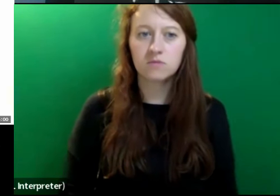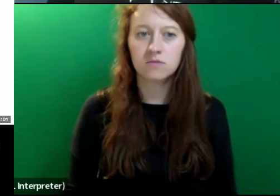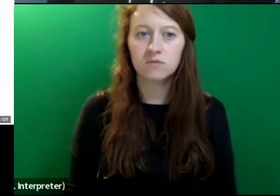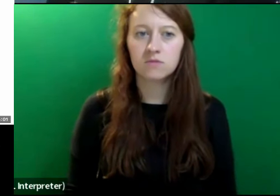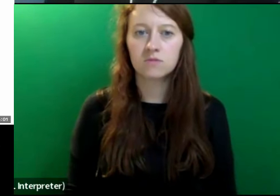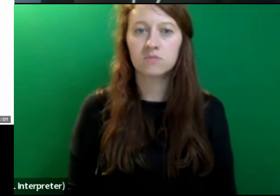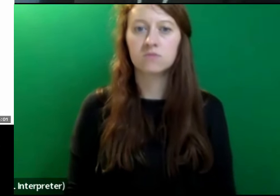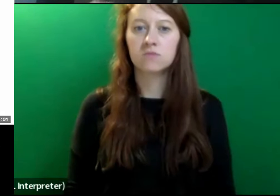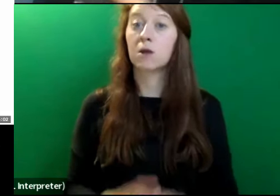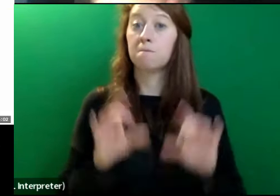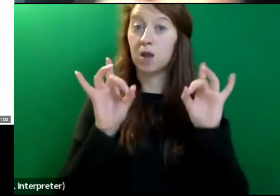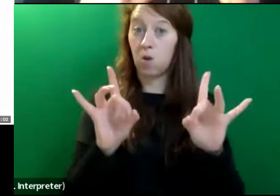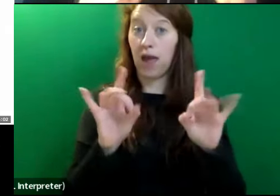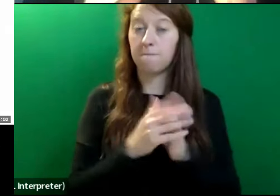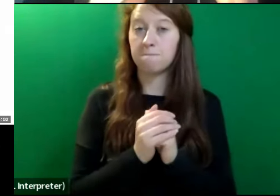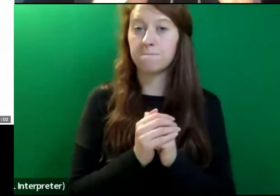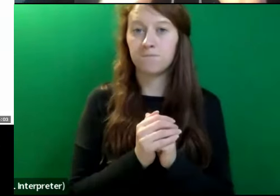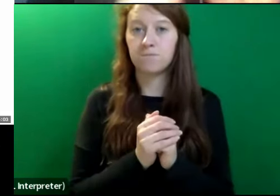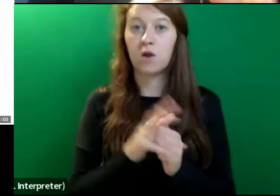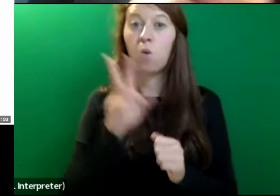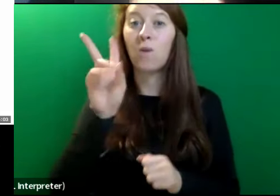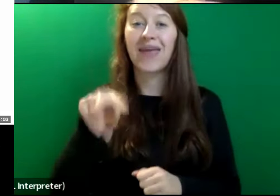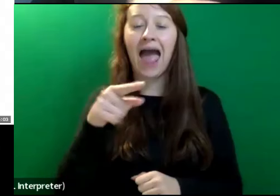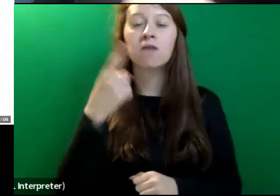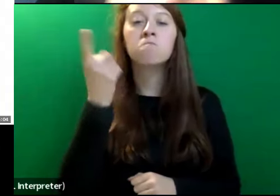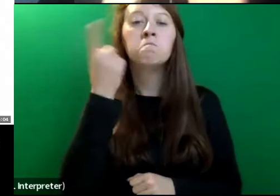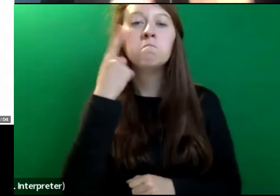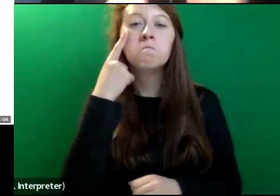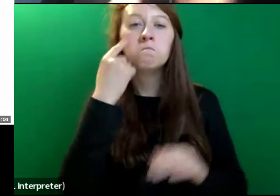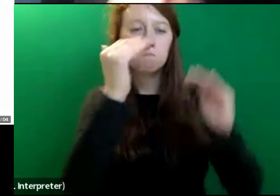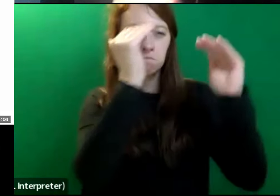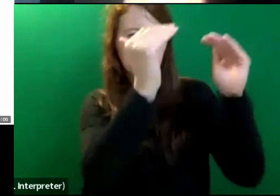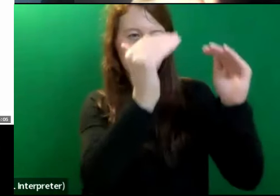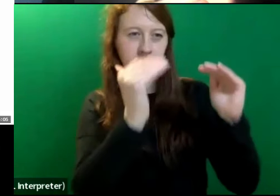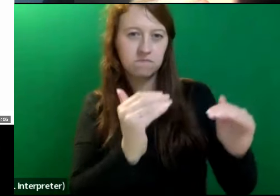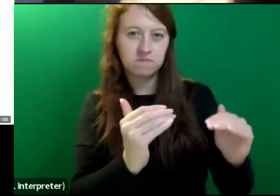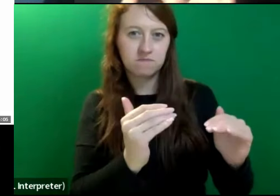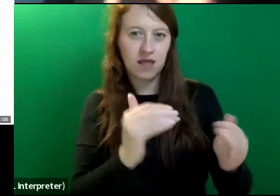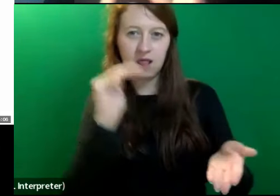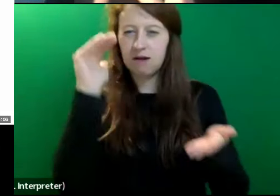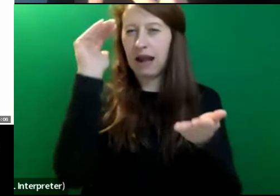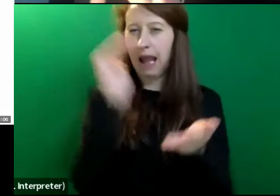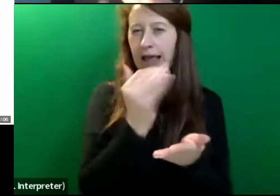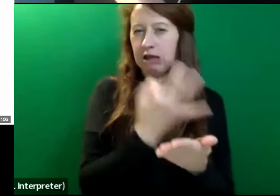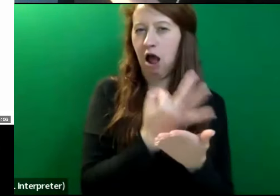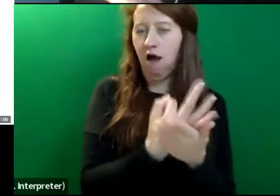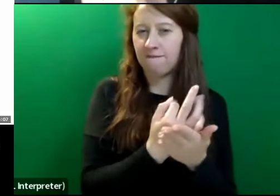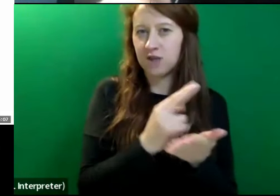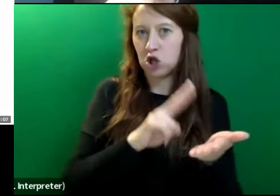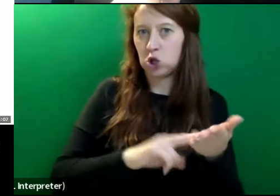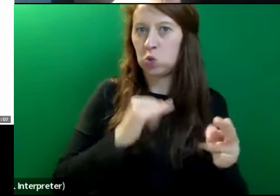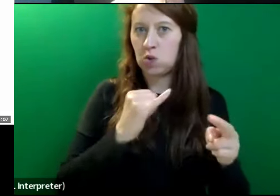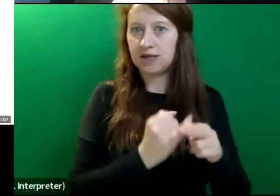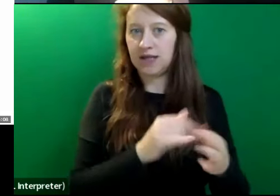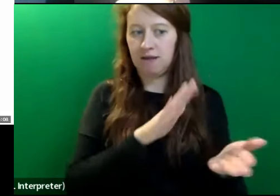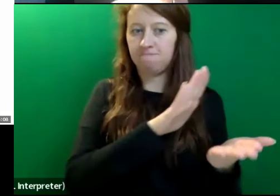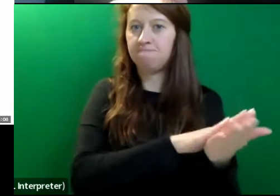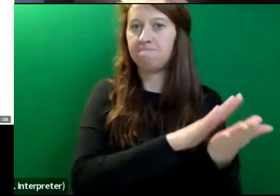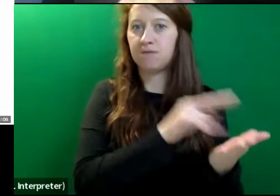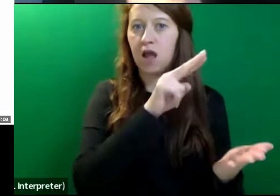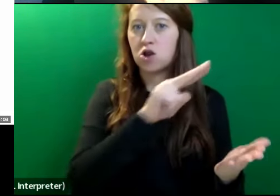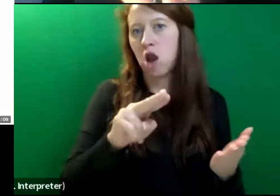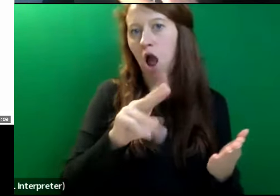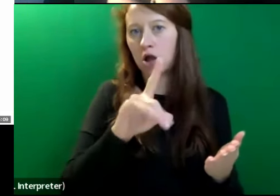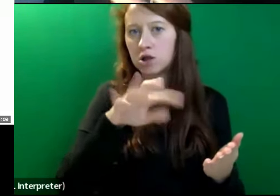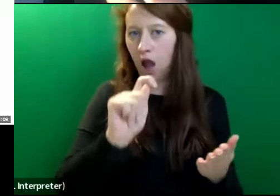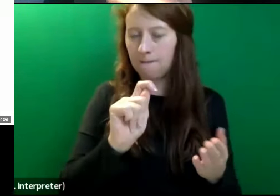Okay, so we can see that these grammatical classes they're less frequent on the non-dominant hand. I think